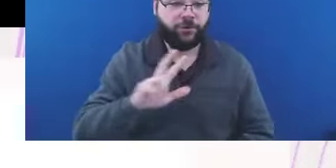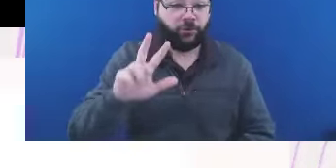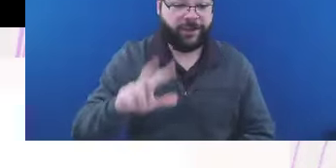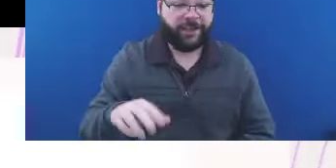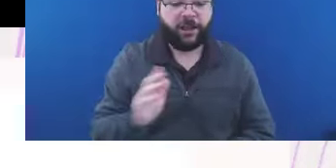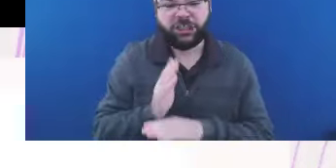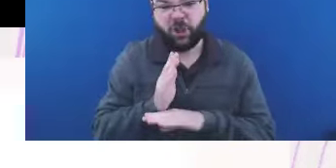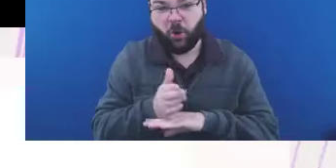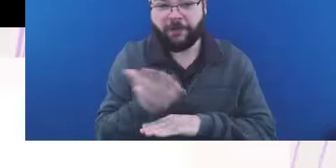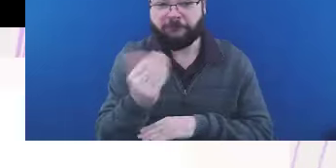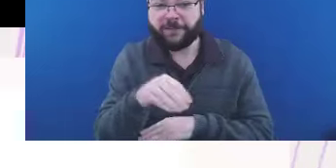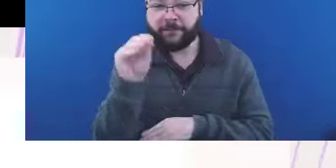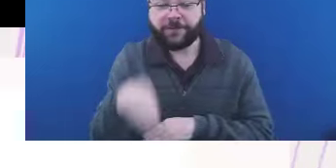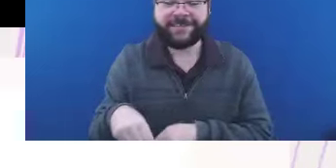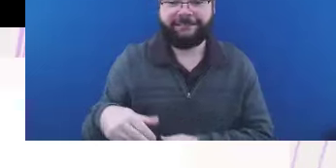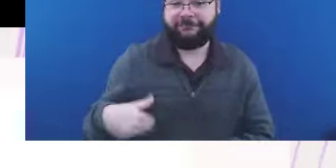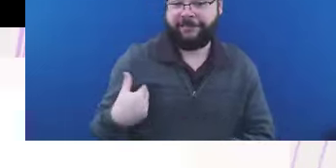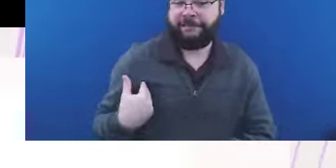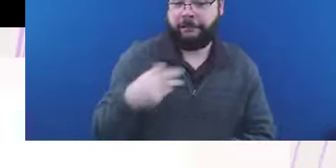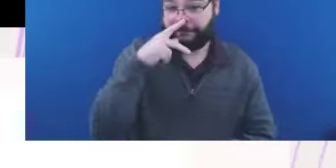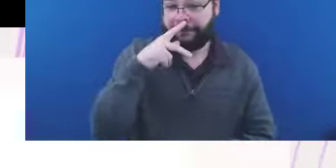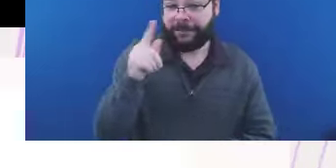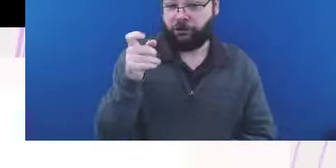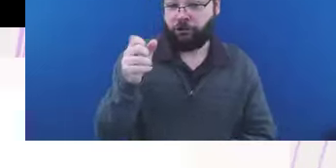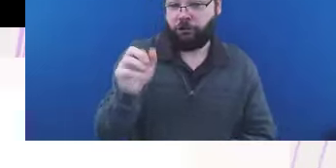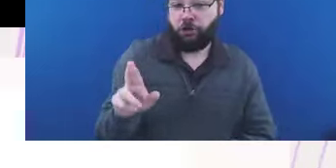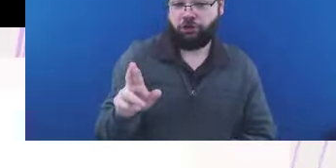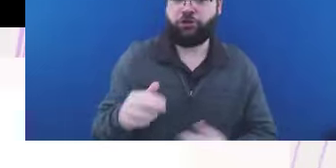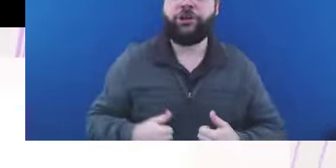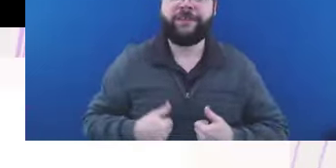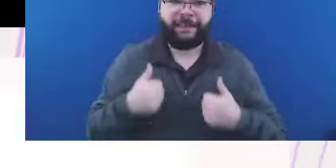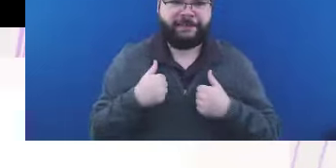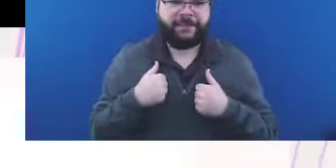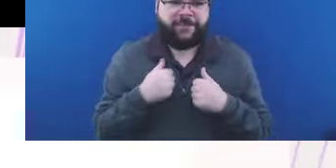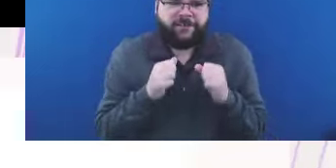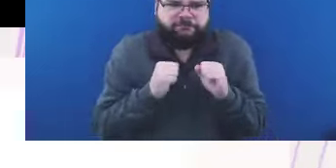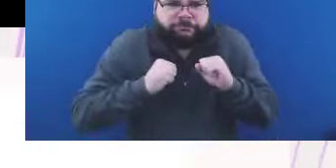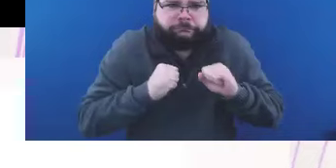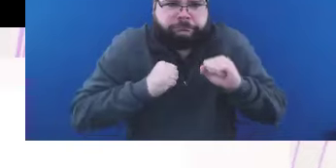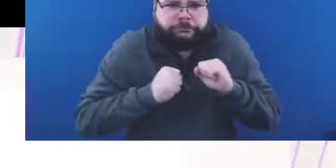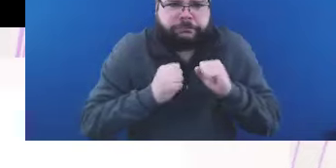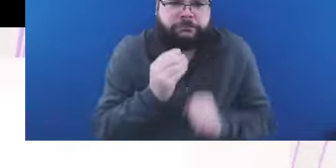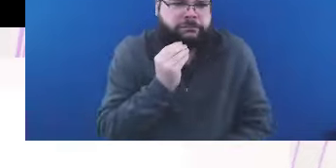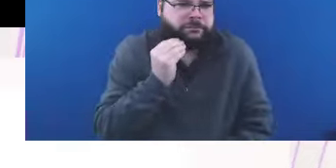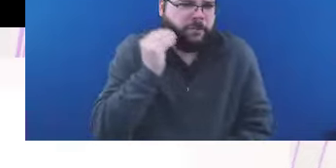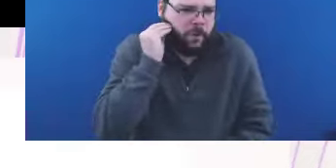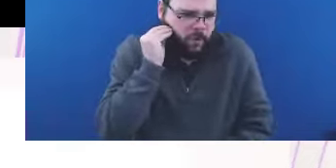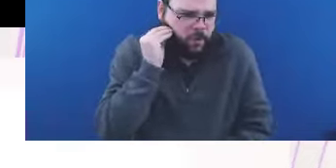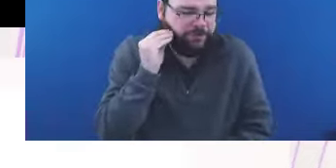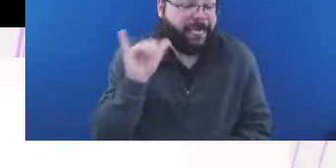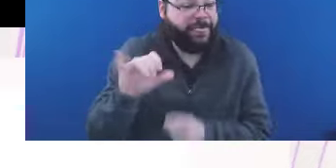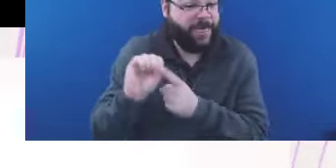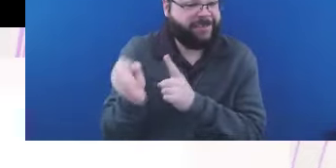15% of infants and toddlers in our country live in crowded housing. And this kind of